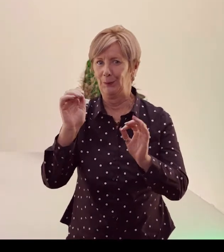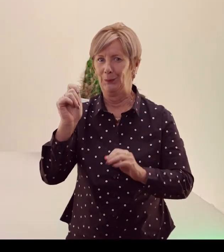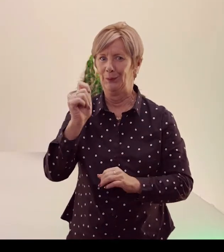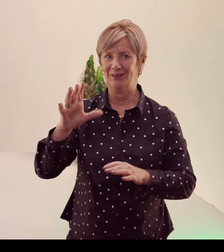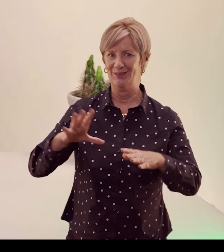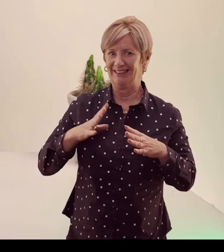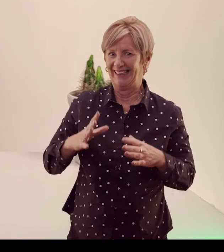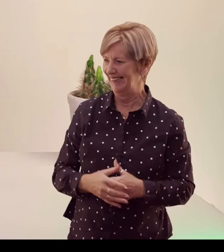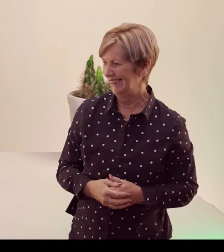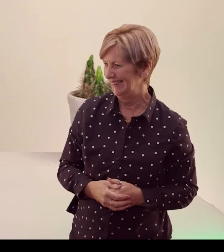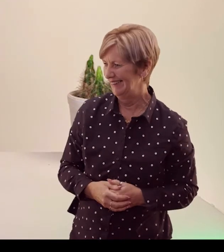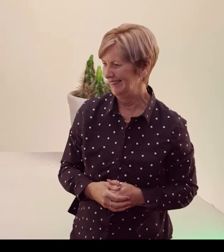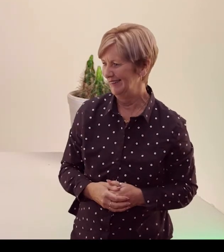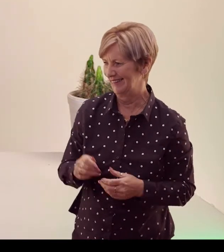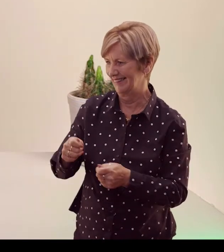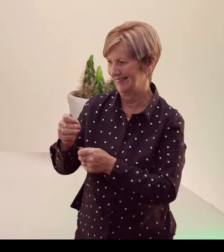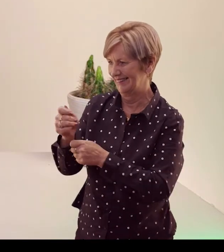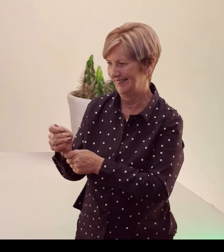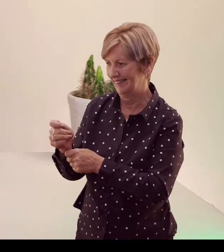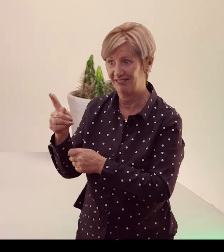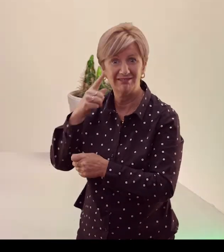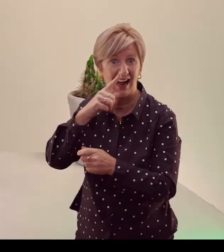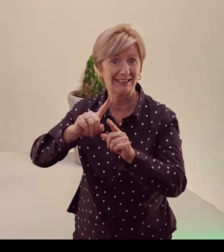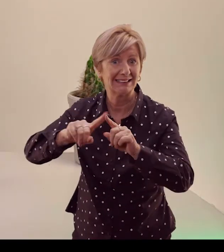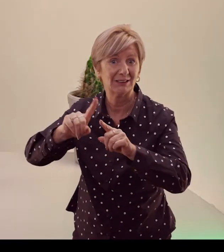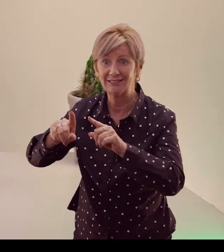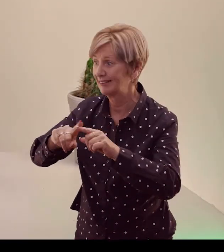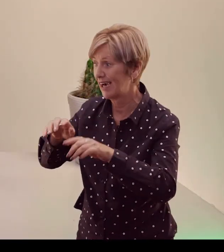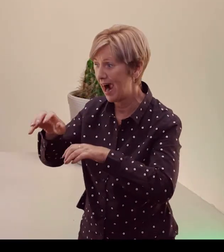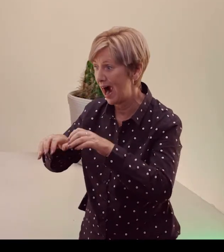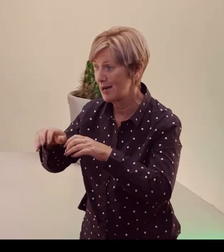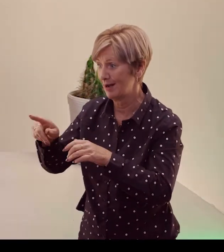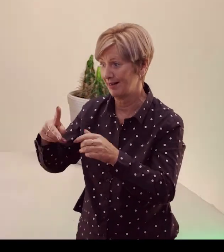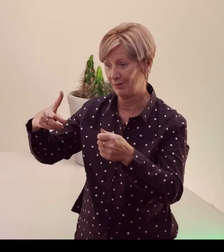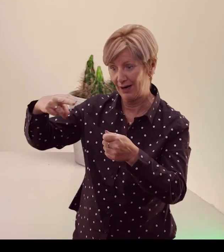magic. You can also download our goat template